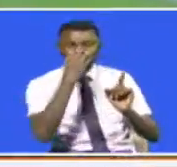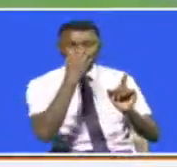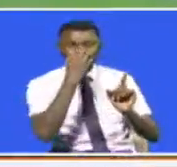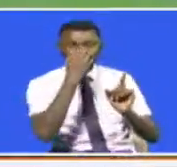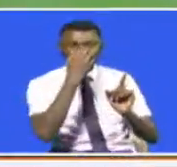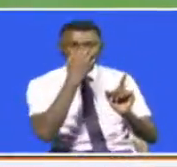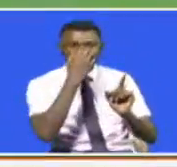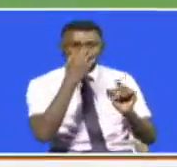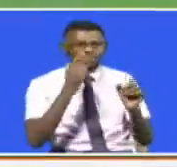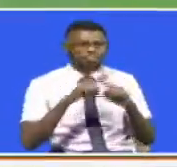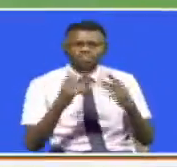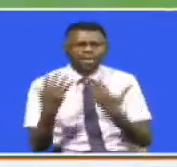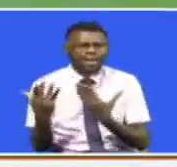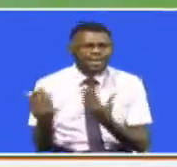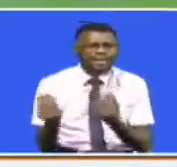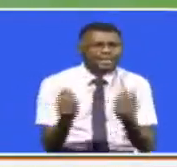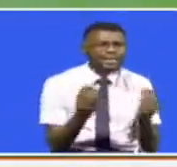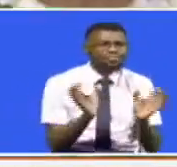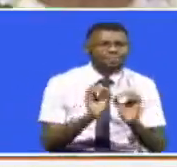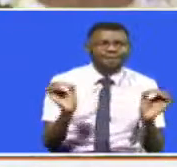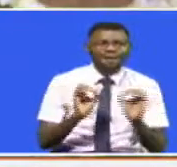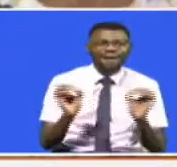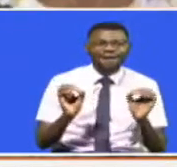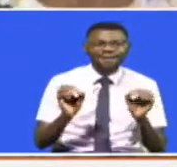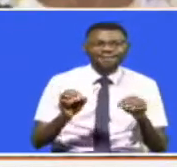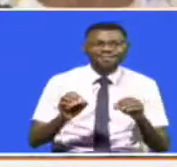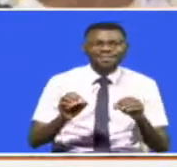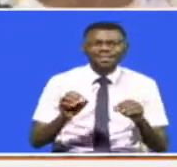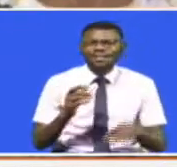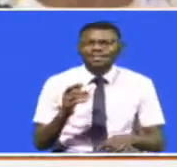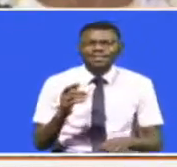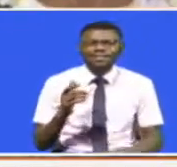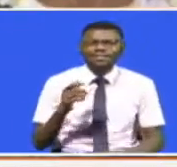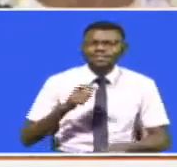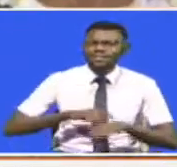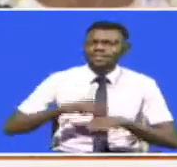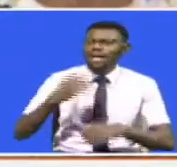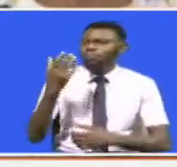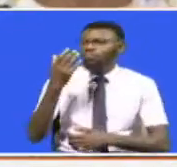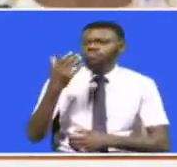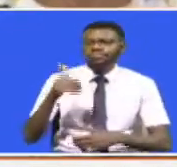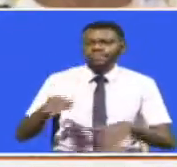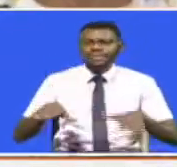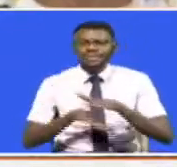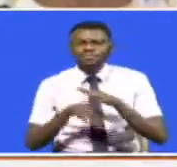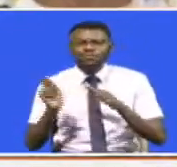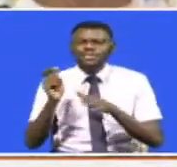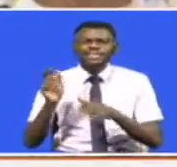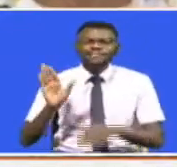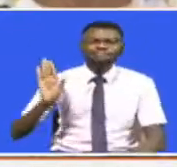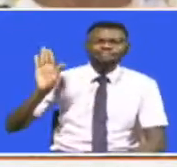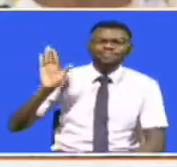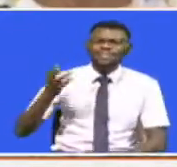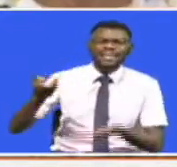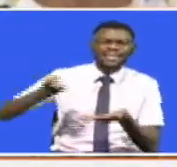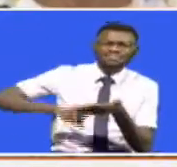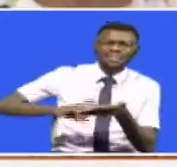It was not an easy affair for the deputy president while he took his oath of office, being forced to repeat the